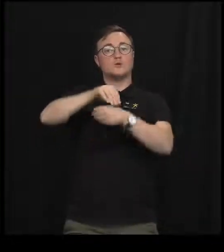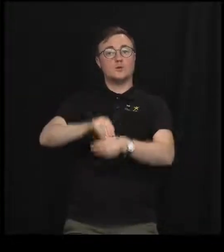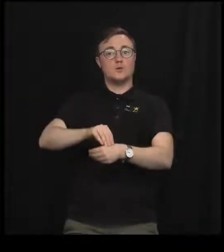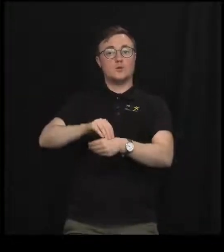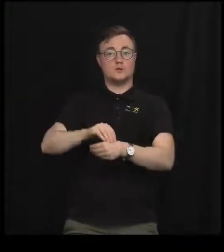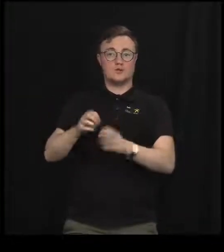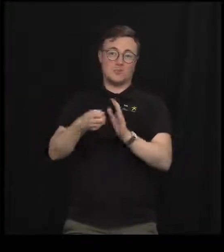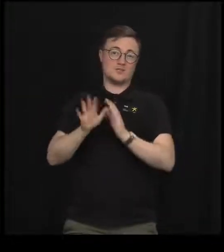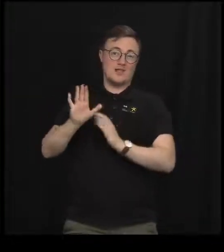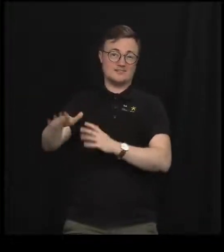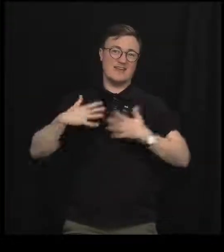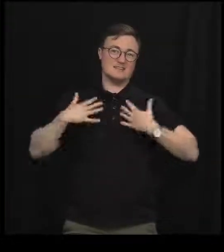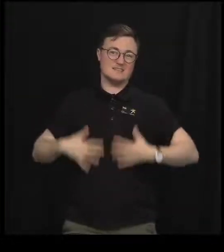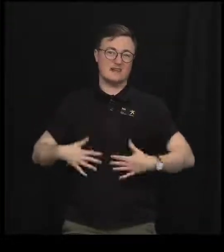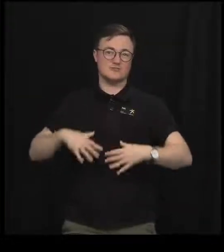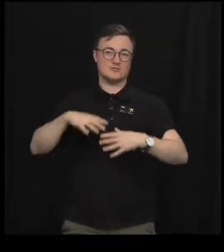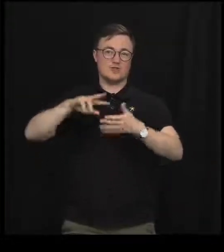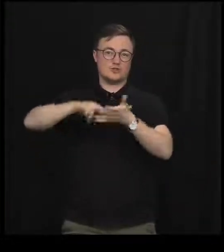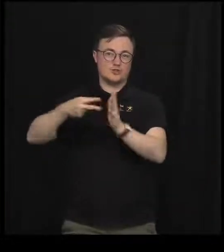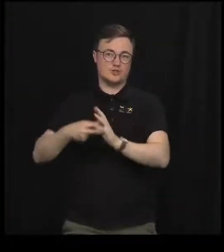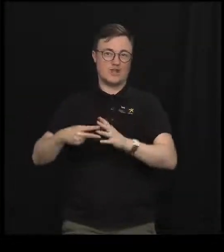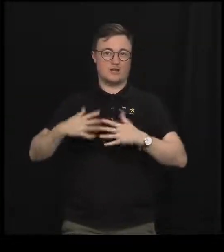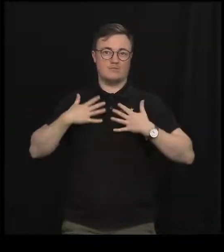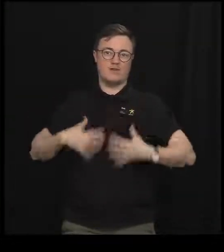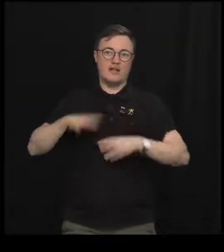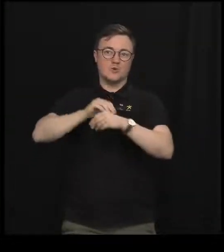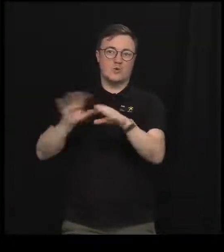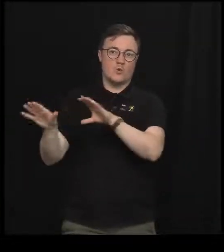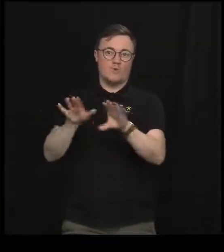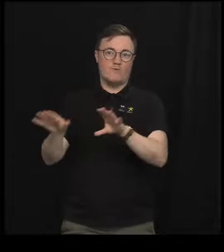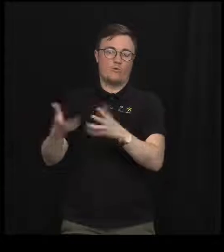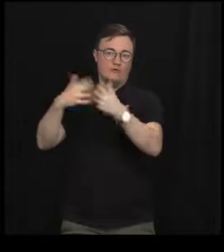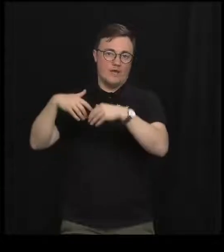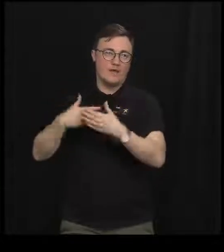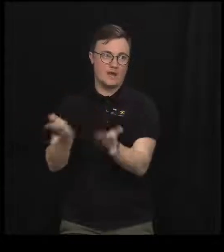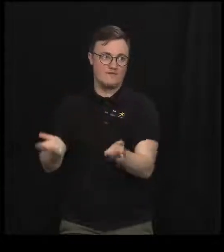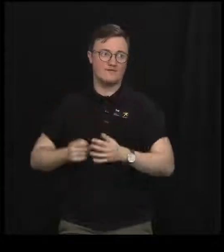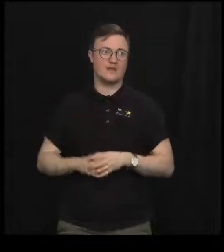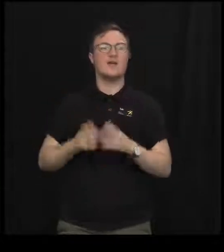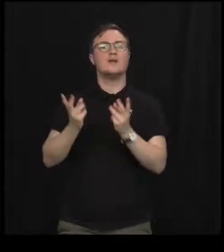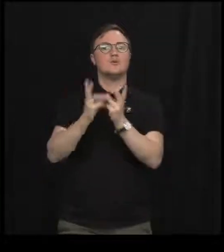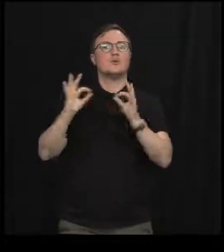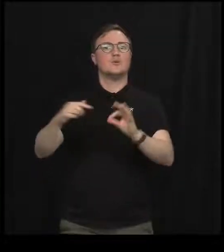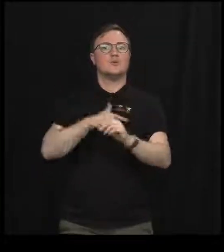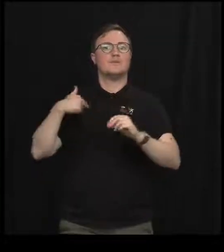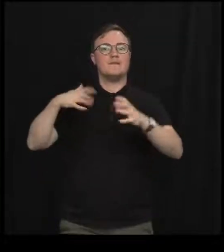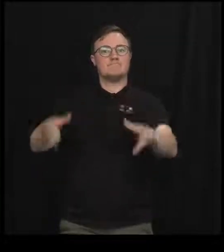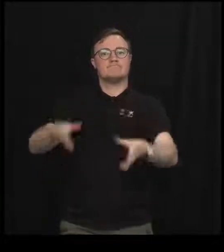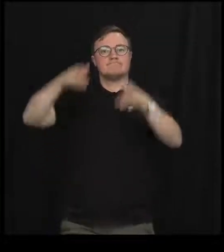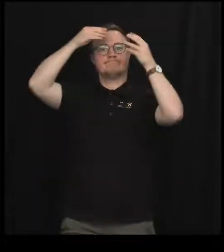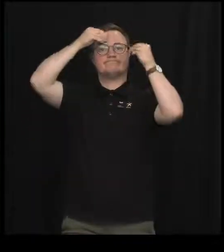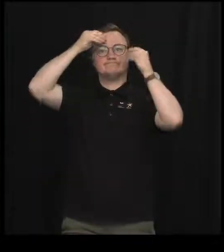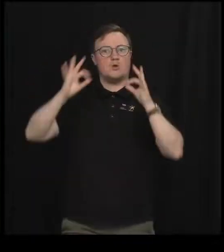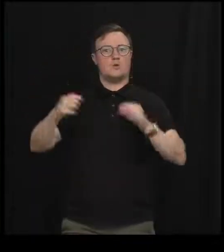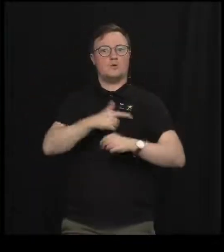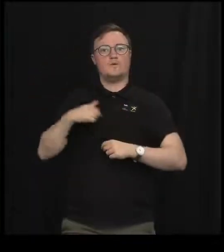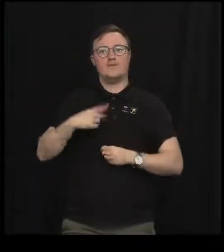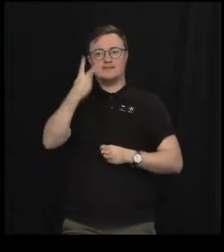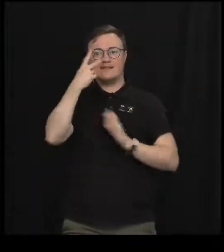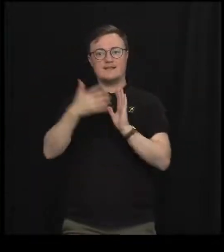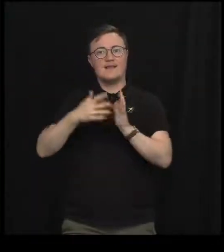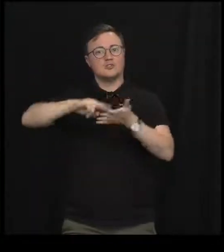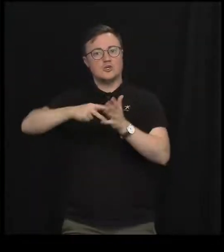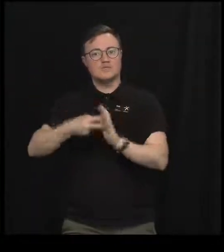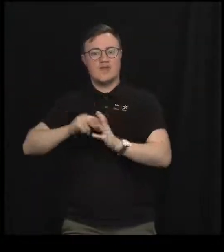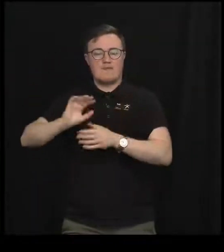was overwhelmed. So there's a lot of innovations about how do we learn from this again and help this system getting back on its feet, but